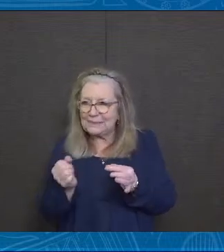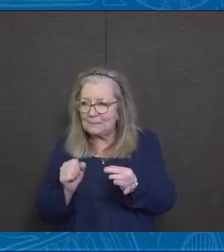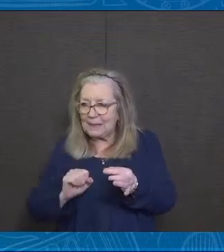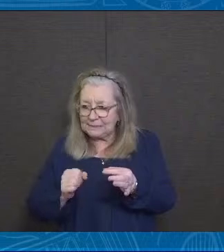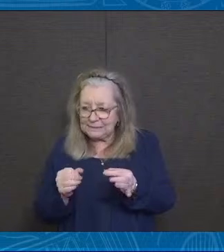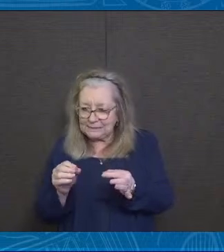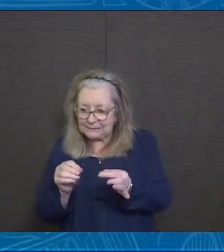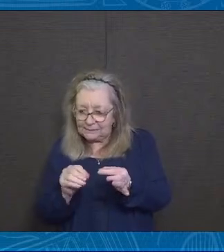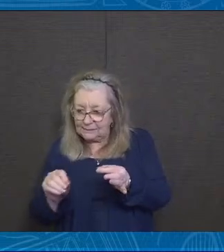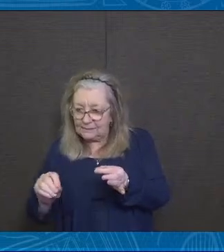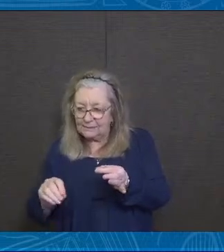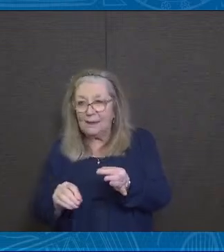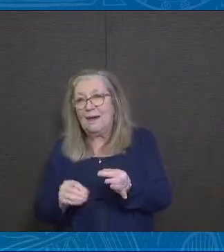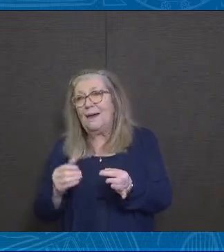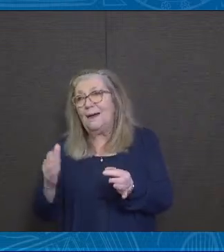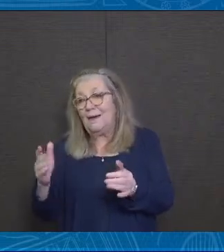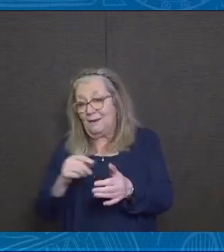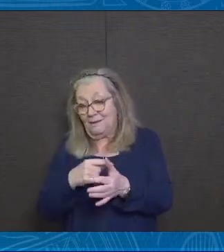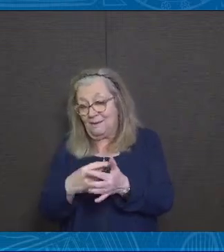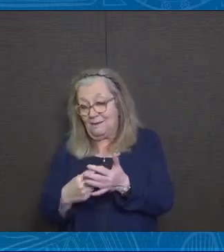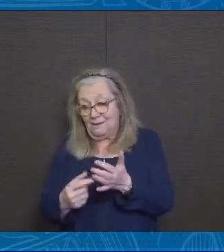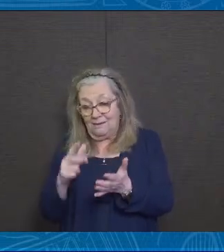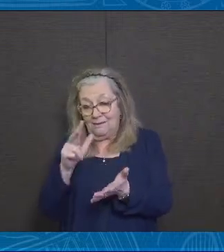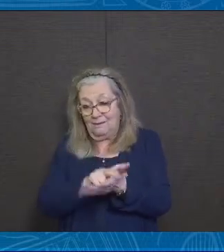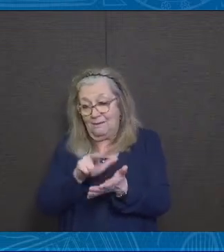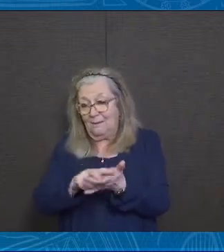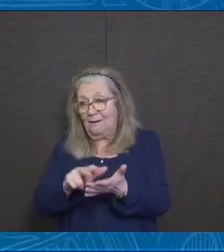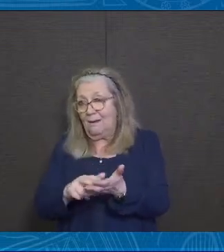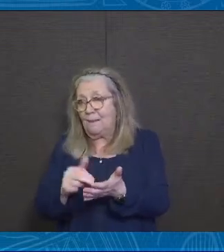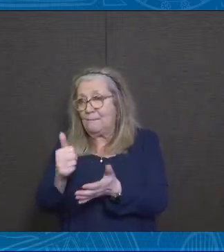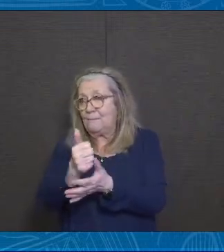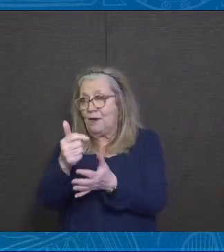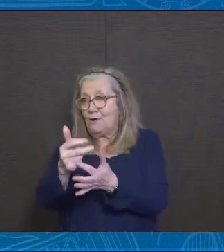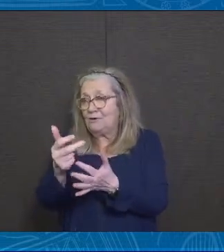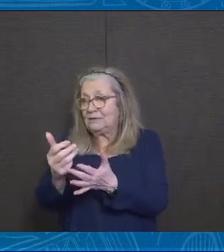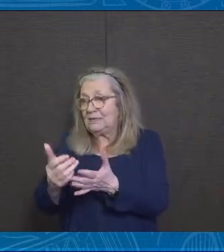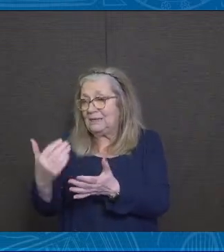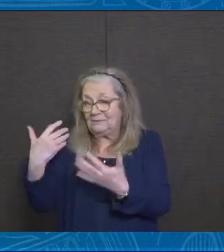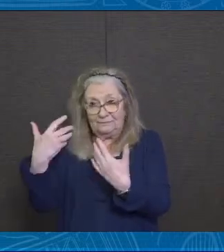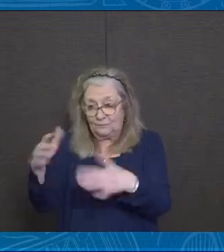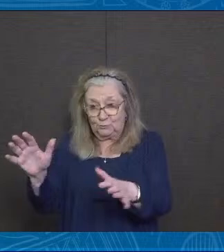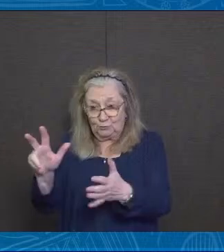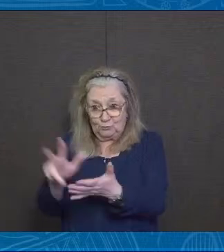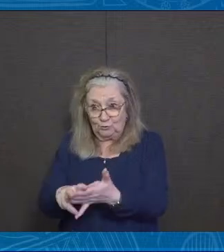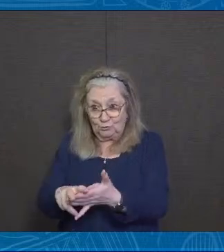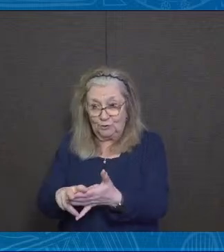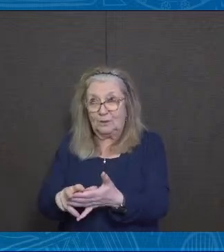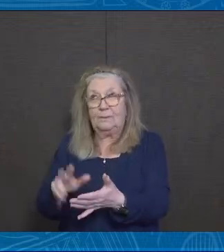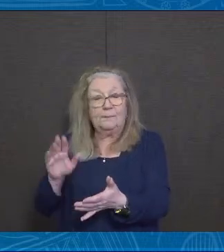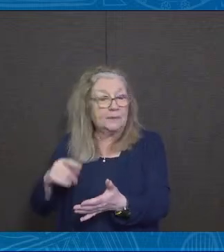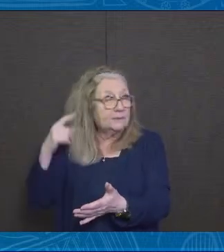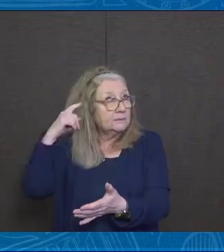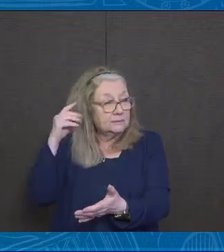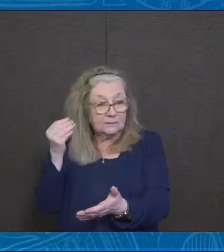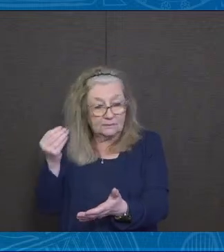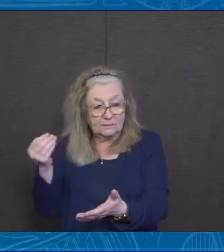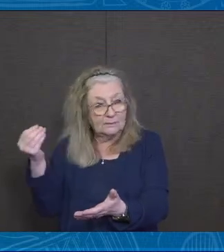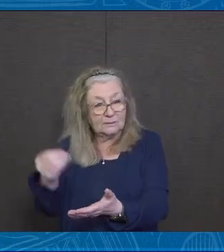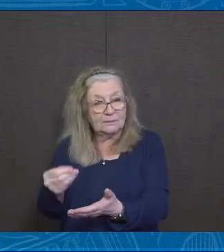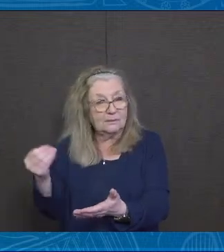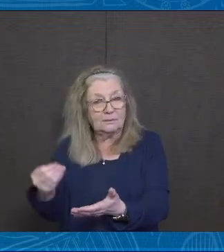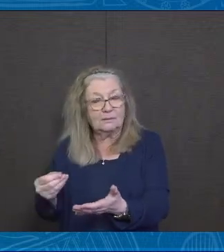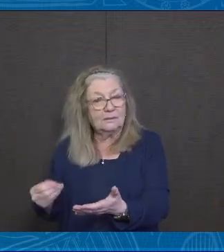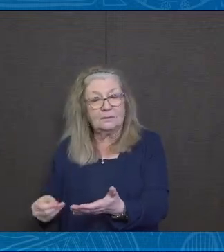lot of priority programs and projects that we have to allocate apart from all of